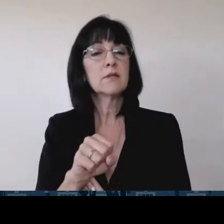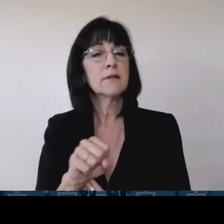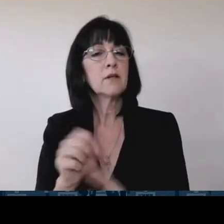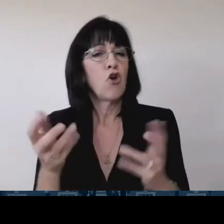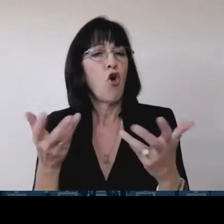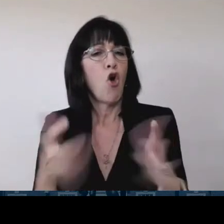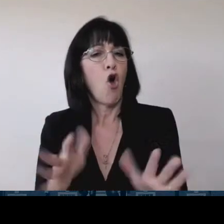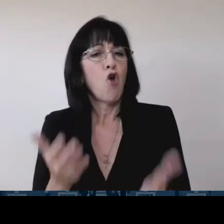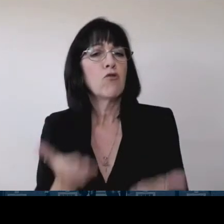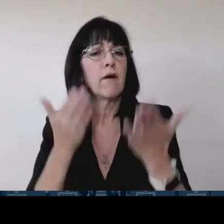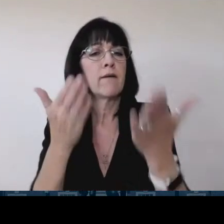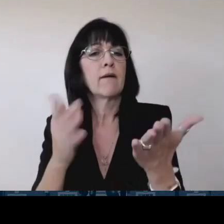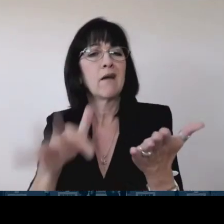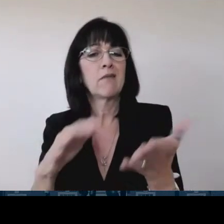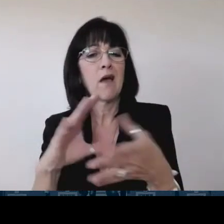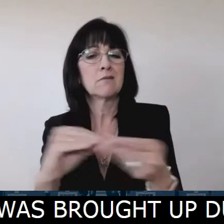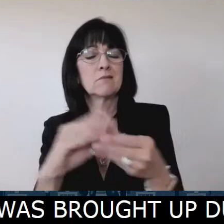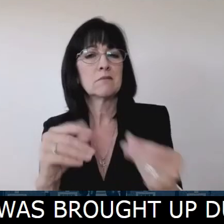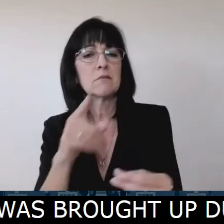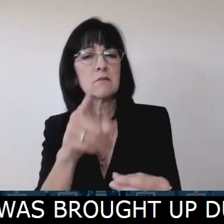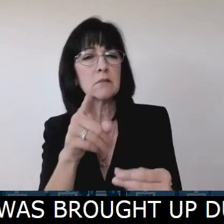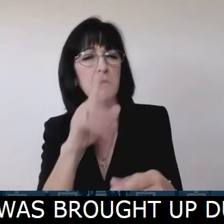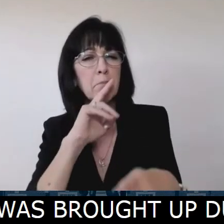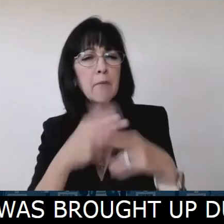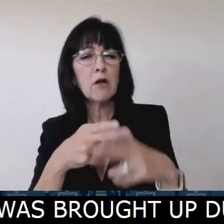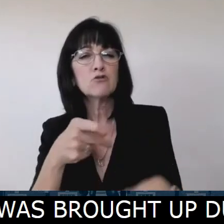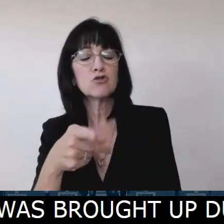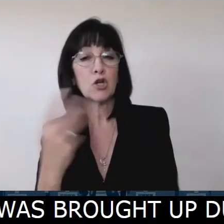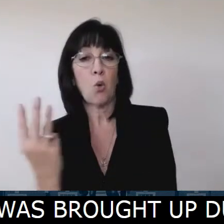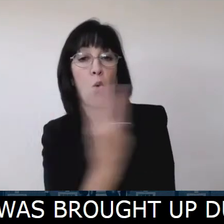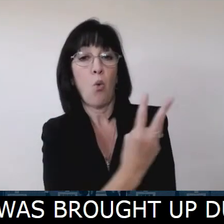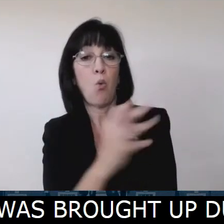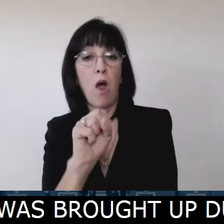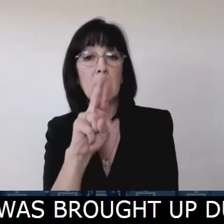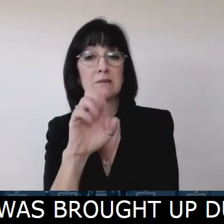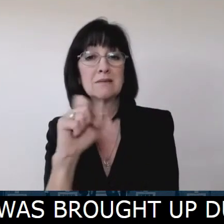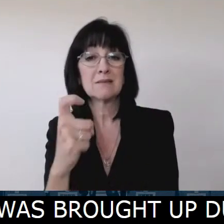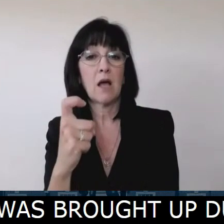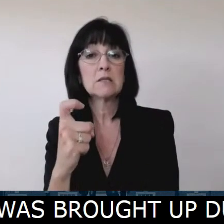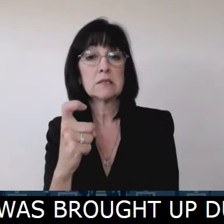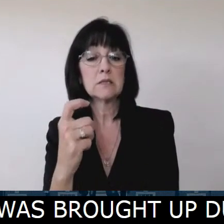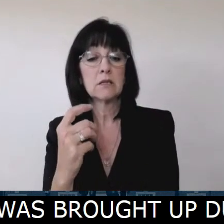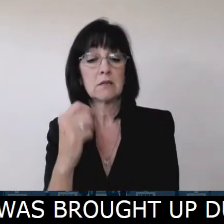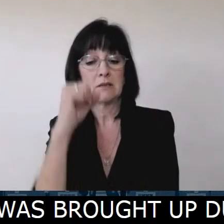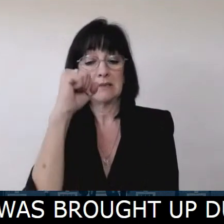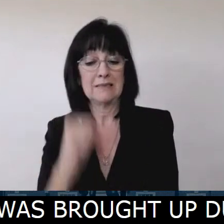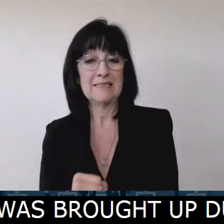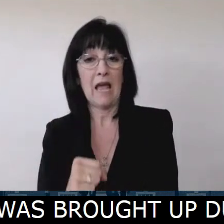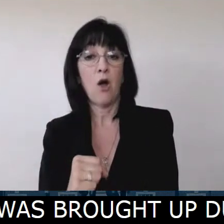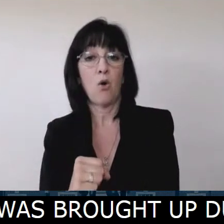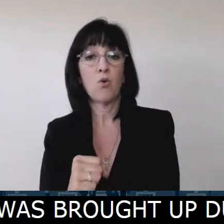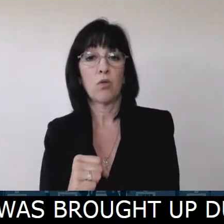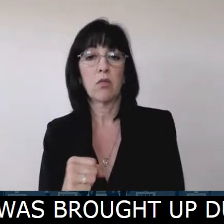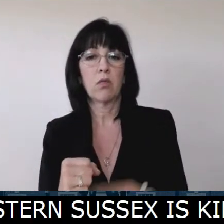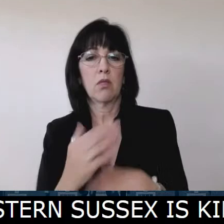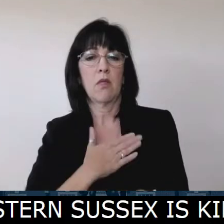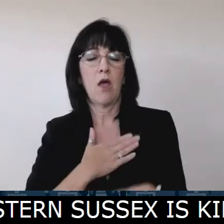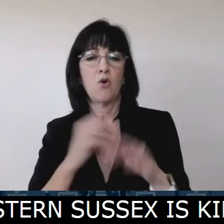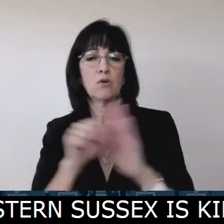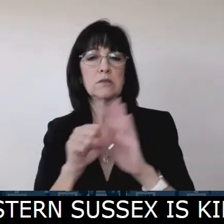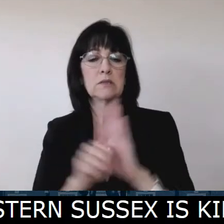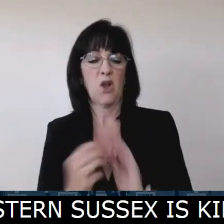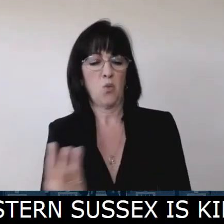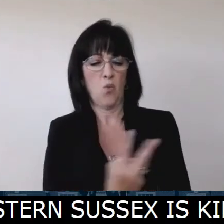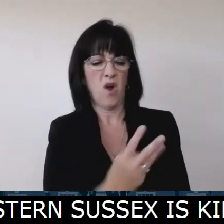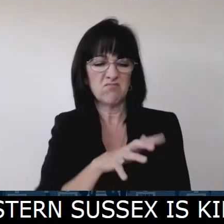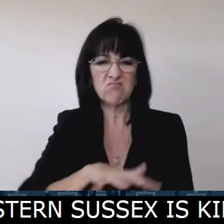Western Sussex is kind of lagging behind in terms of vaccinations. Is there a reason for this? What